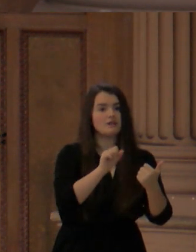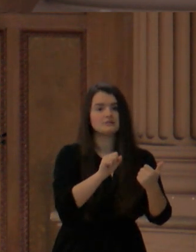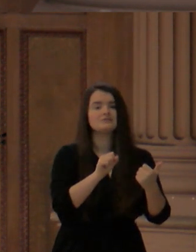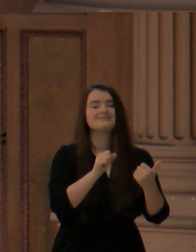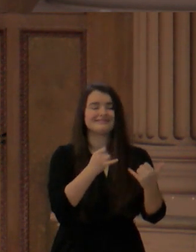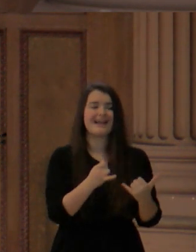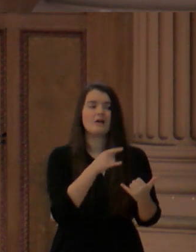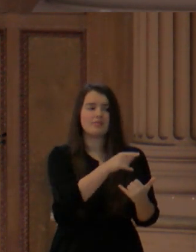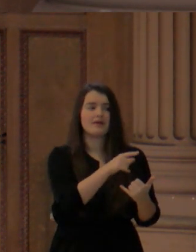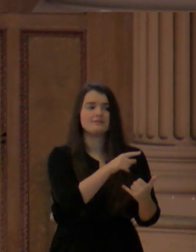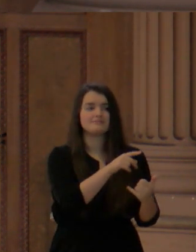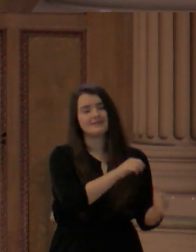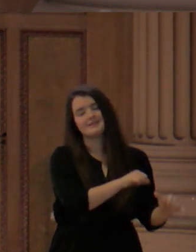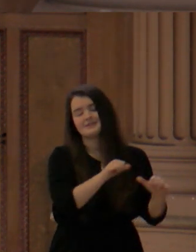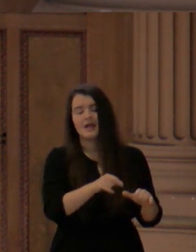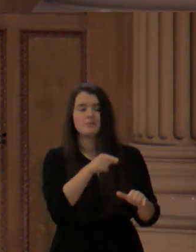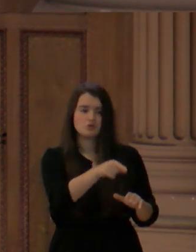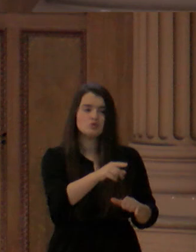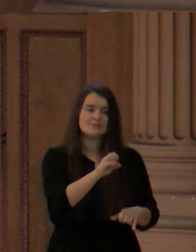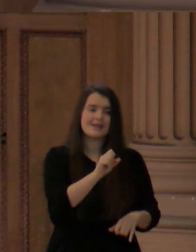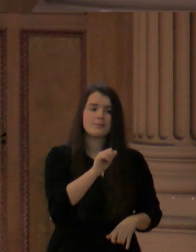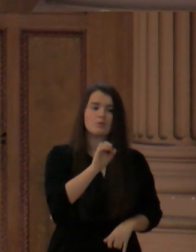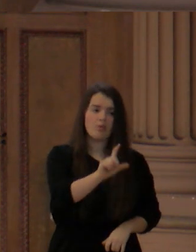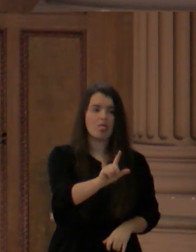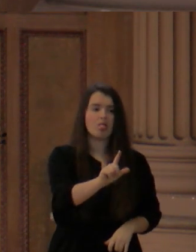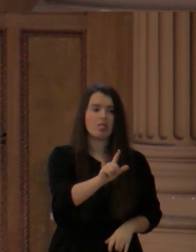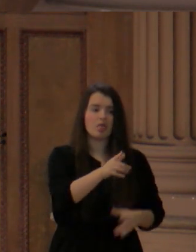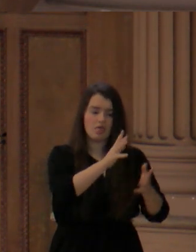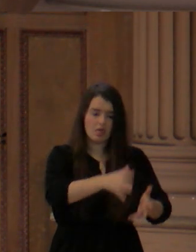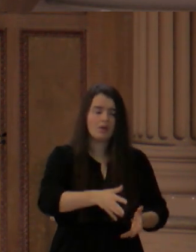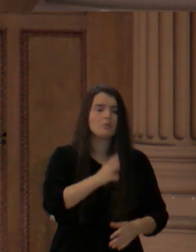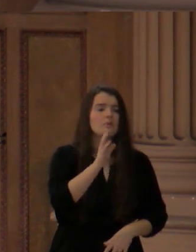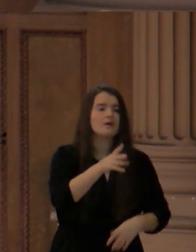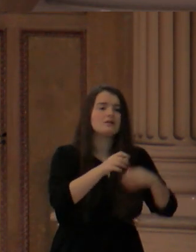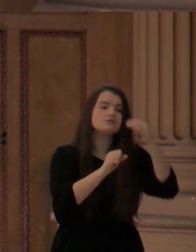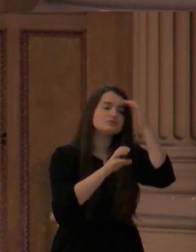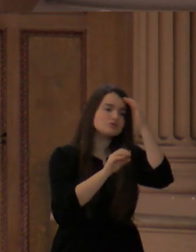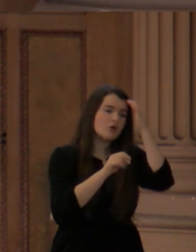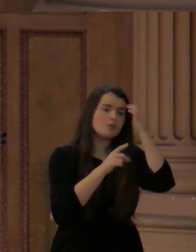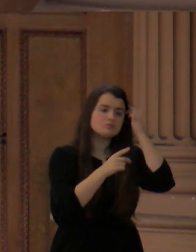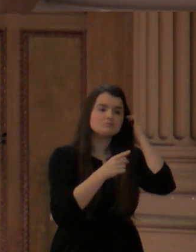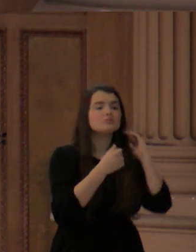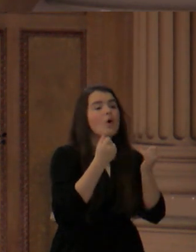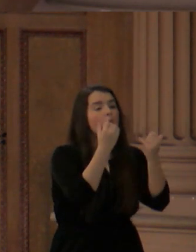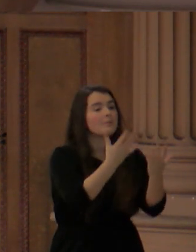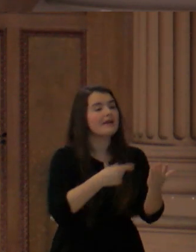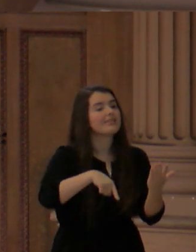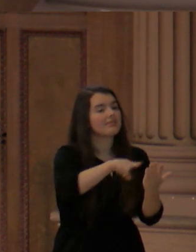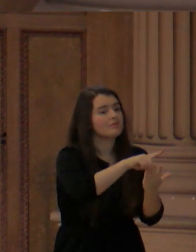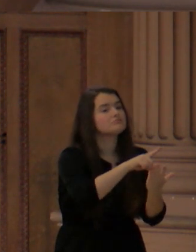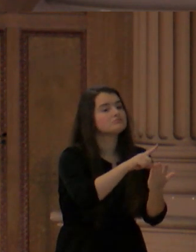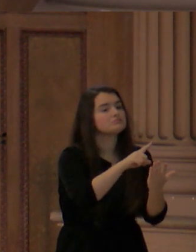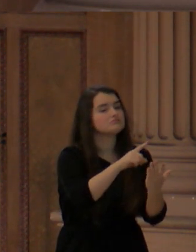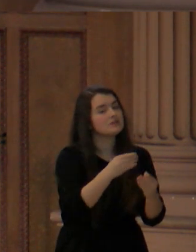Now then obey their voice, only you shall solemnly warn them and show them the ways of the king who shall reign over them.